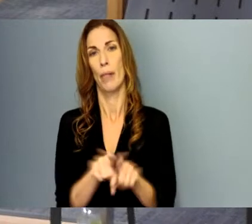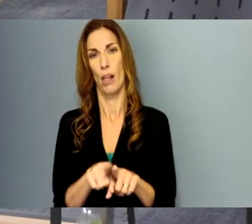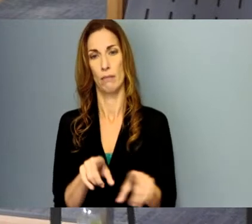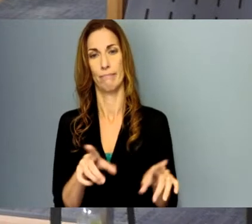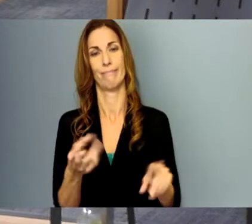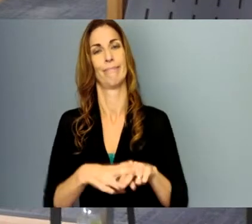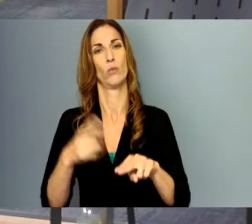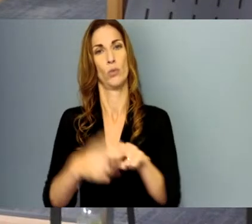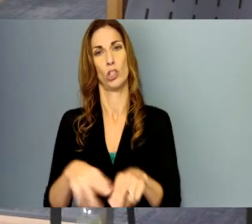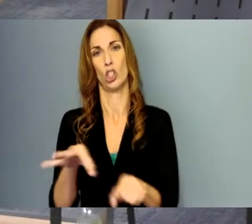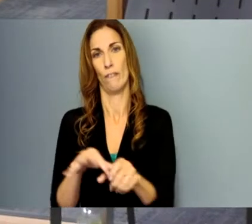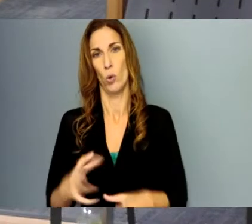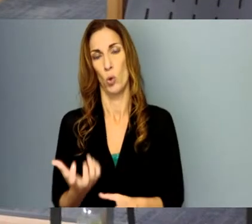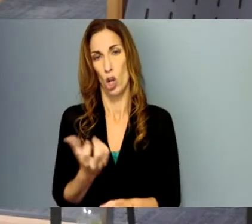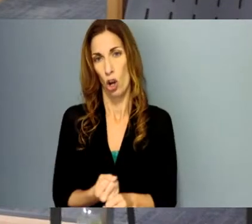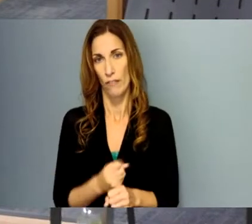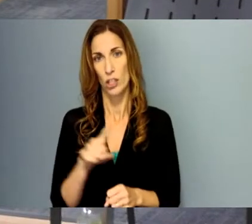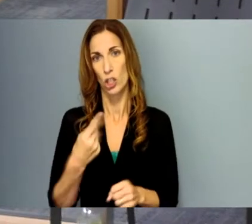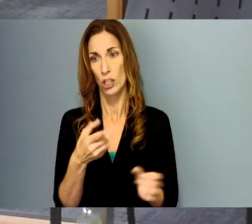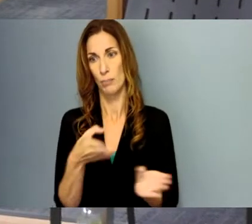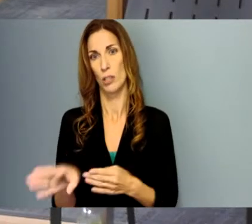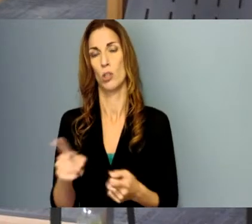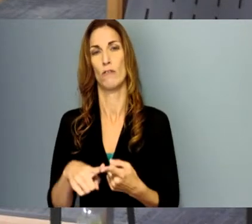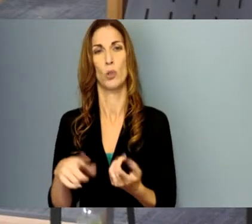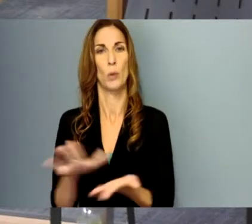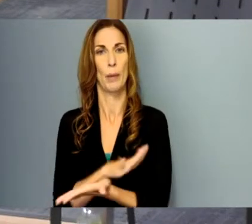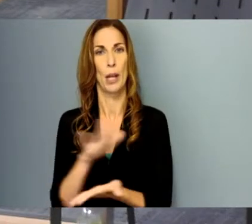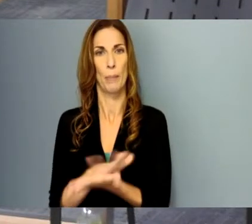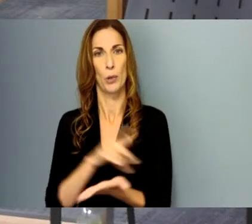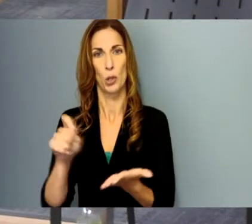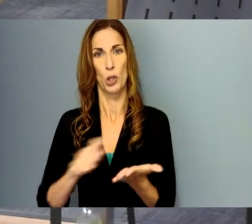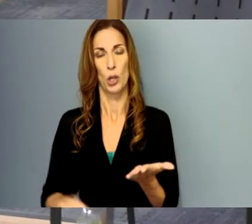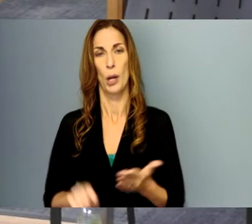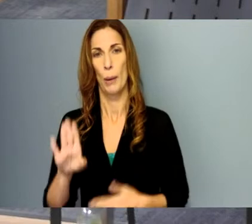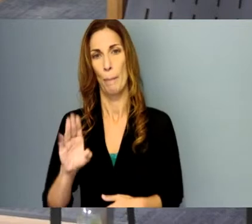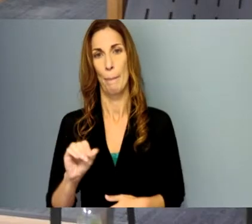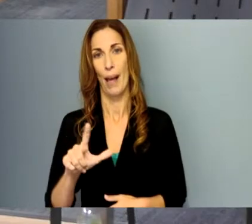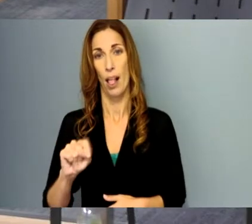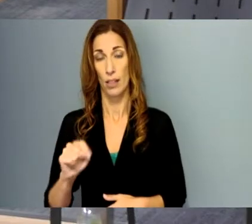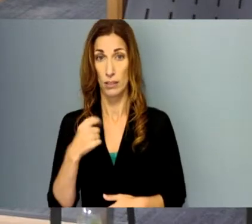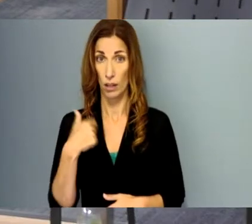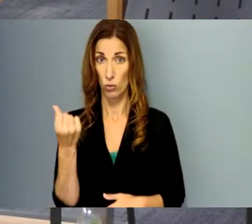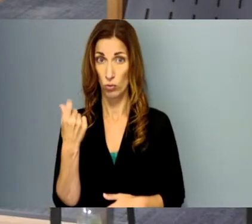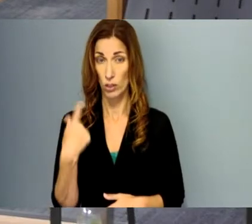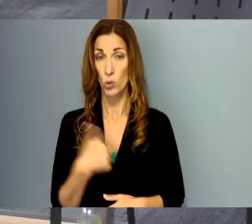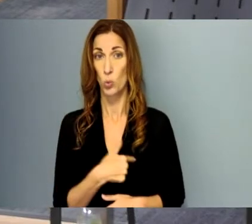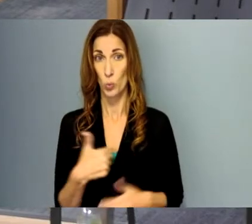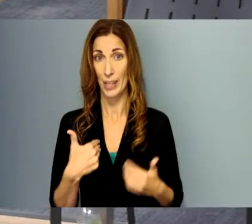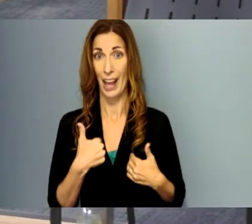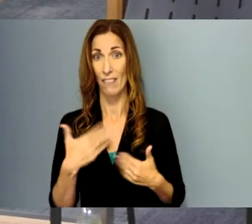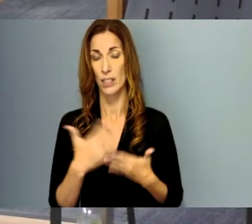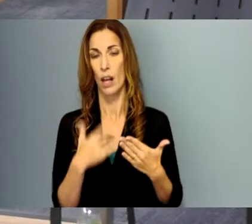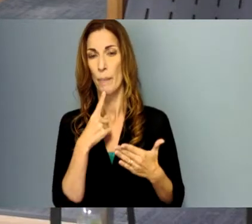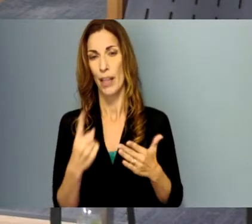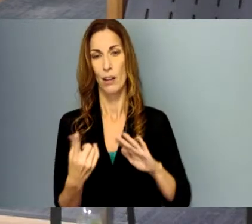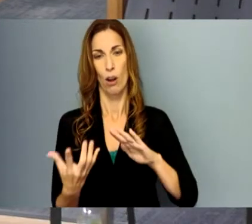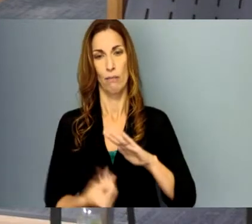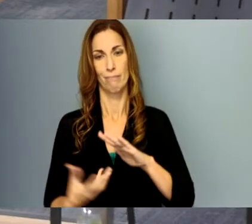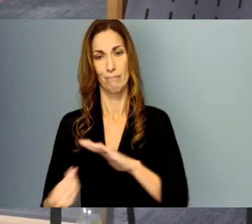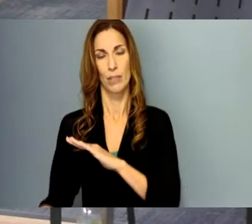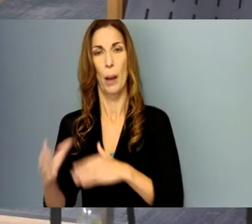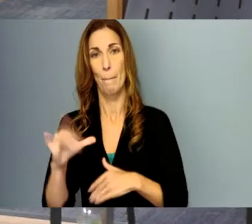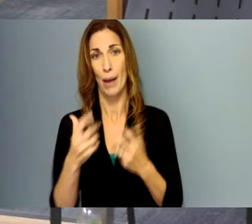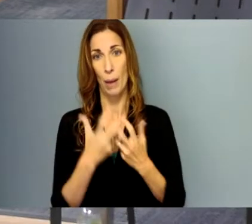confidence simply by moving to paper ballots. I understand that we have paper ballots that are imaged by machines. Those images